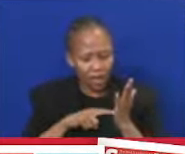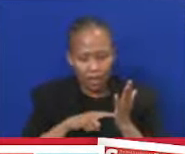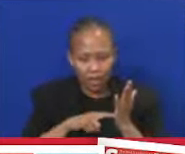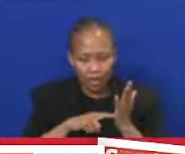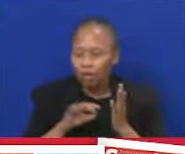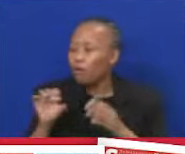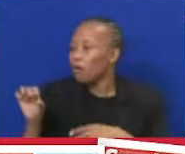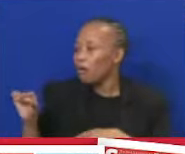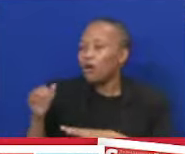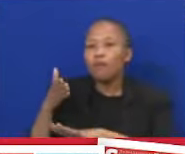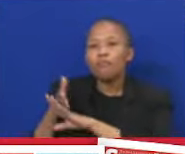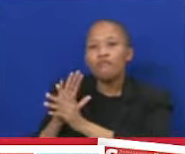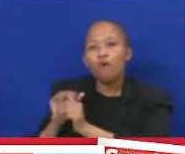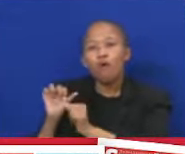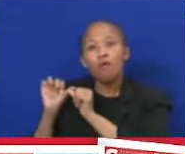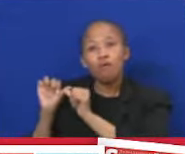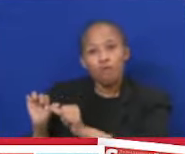continue,